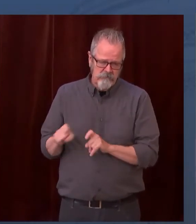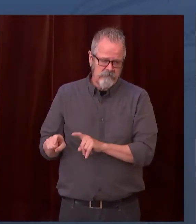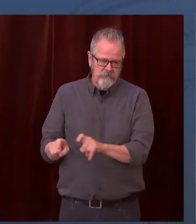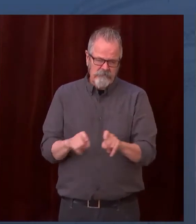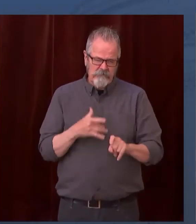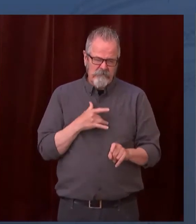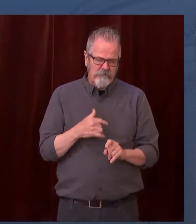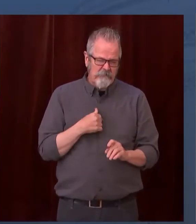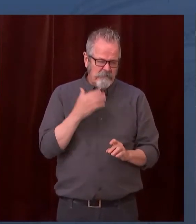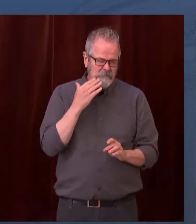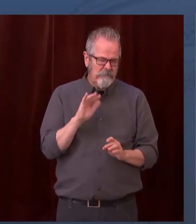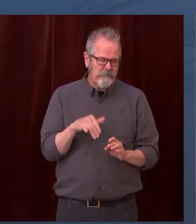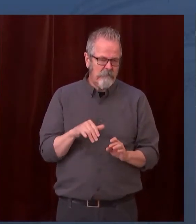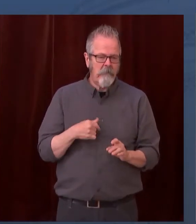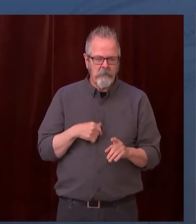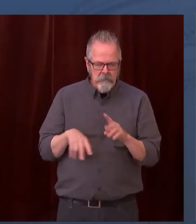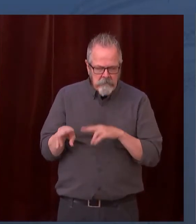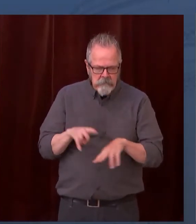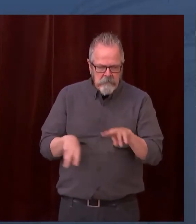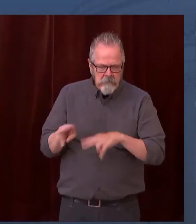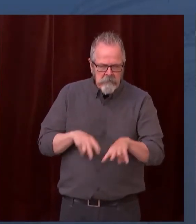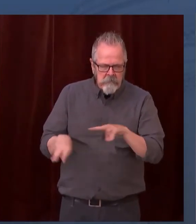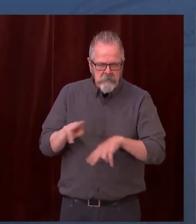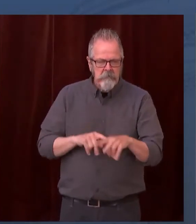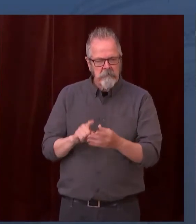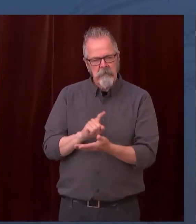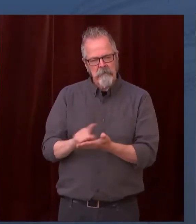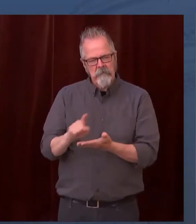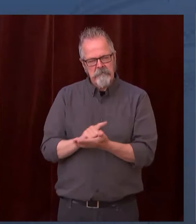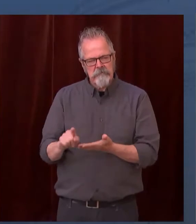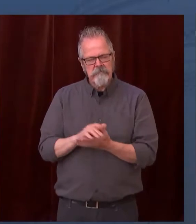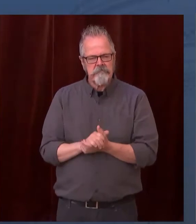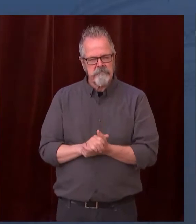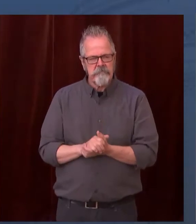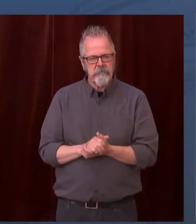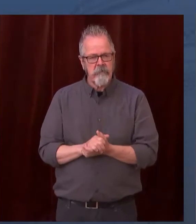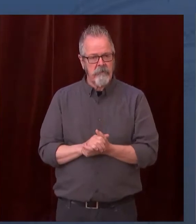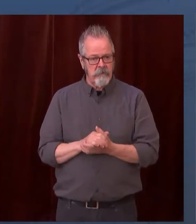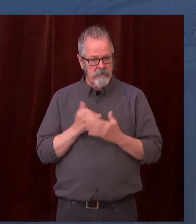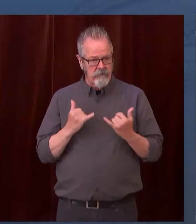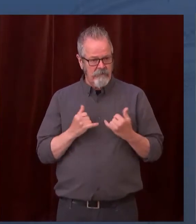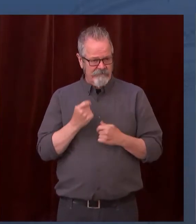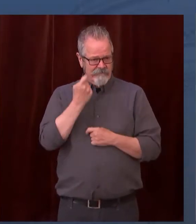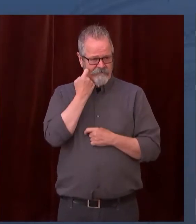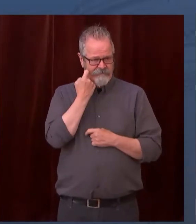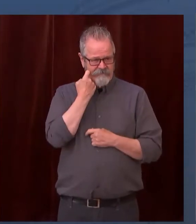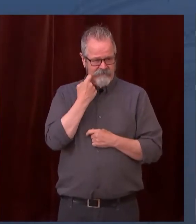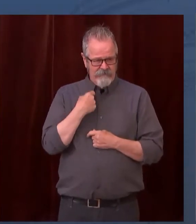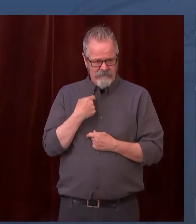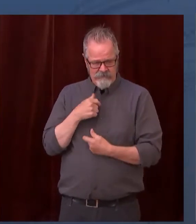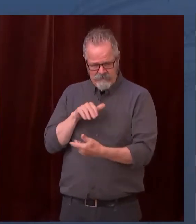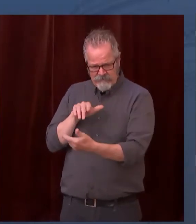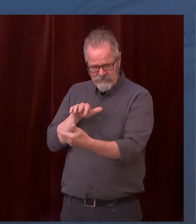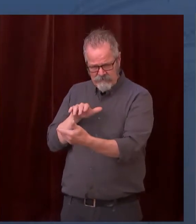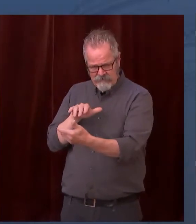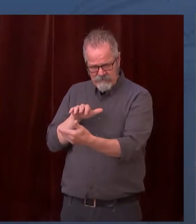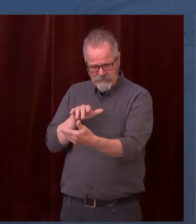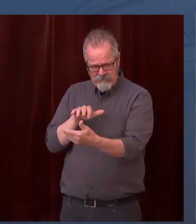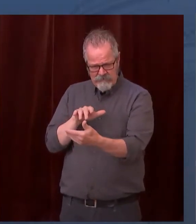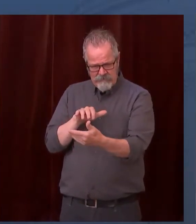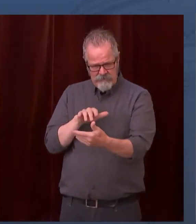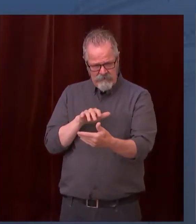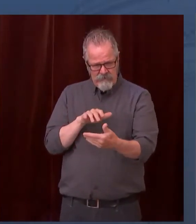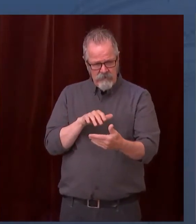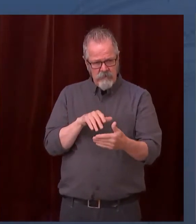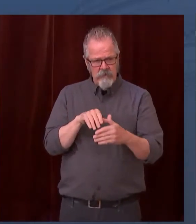of surveying, and they came back with over 90% masking now in the businesses that they did survey. And I was